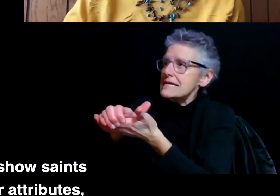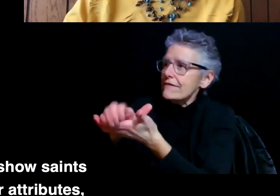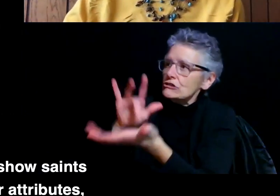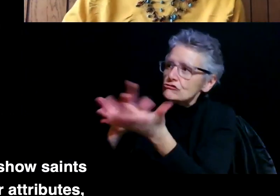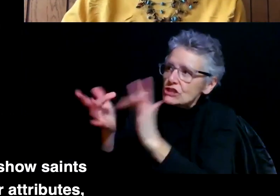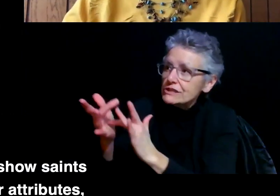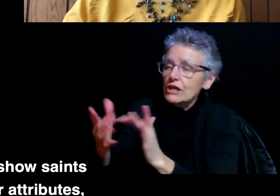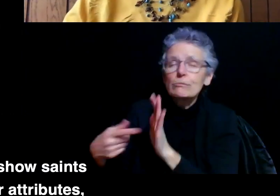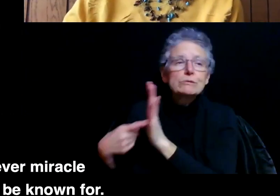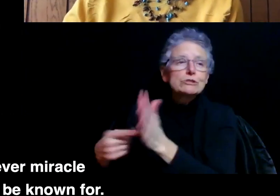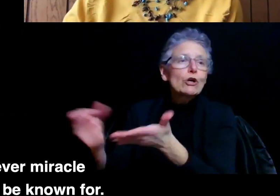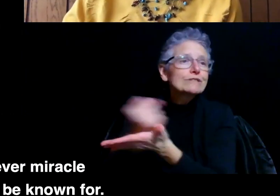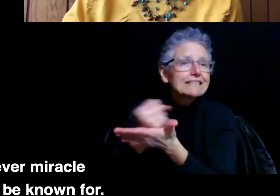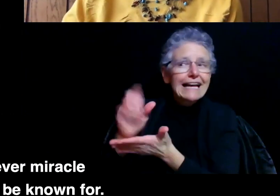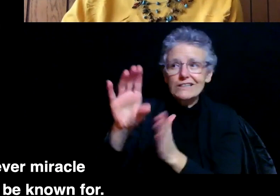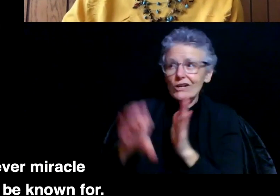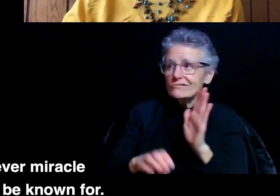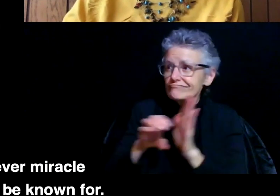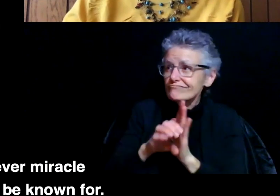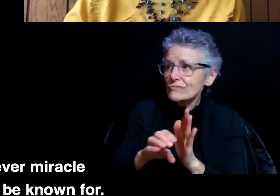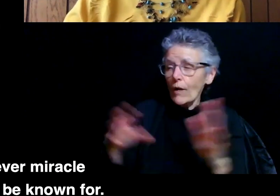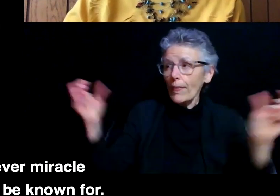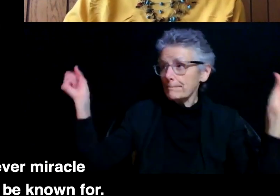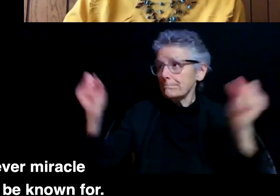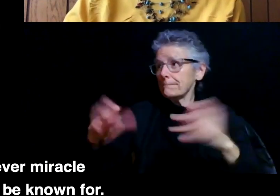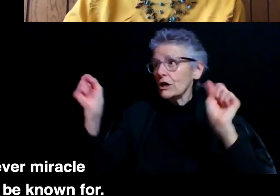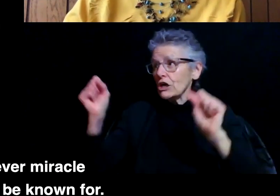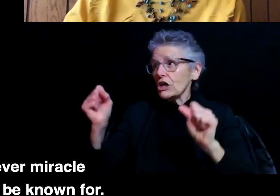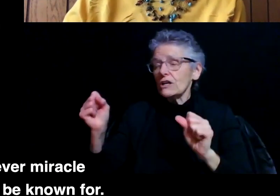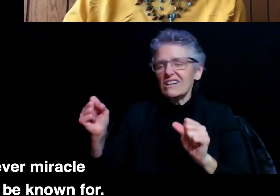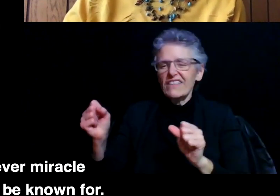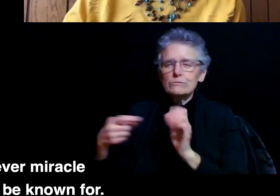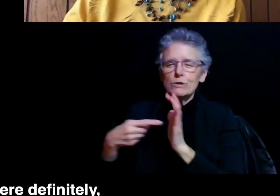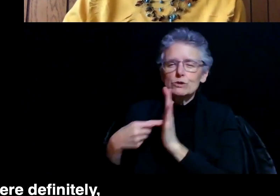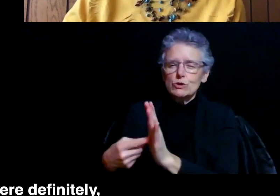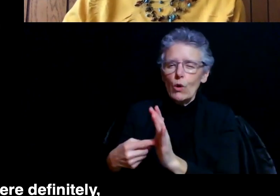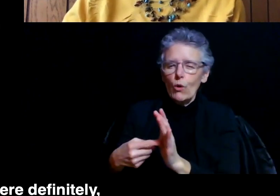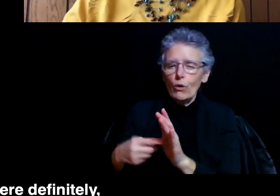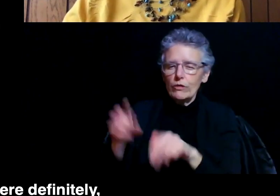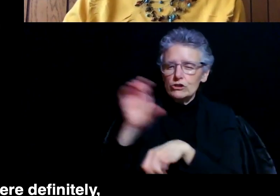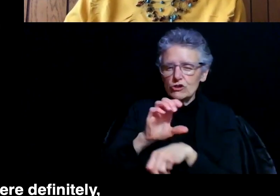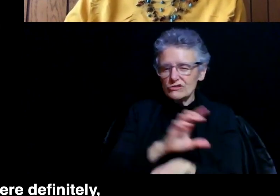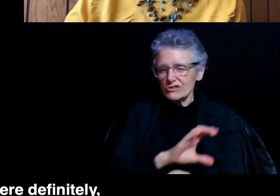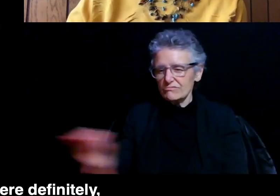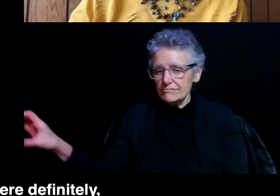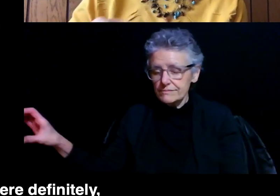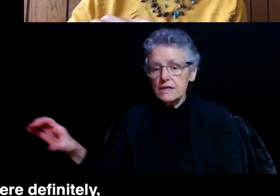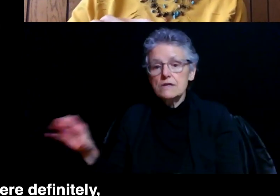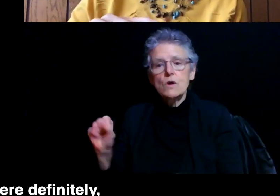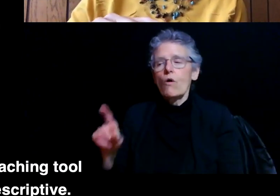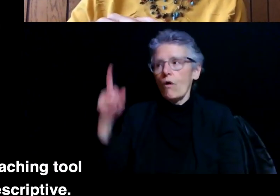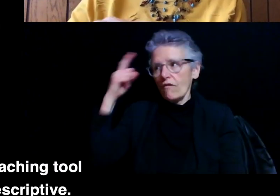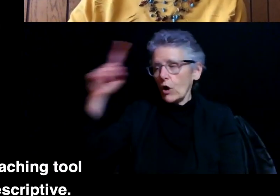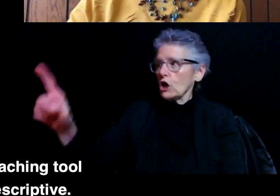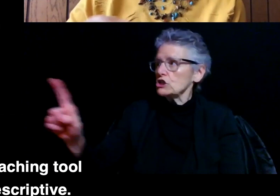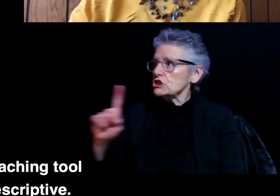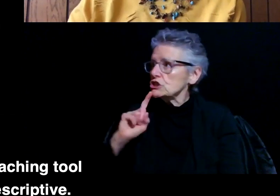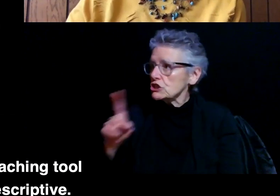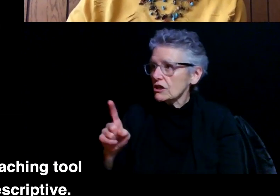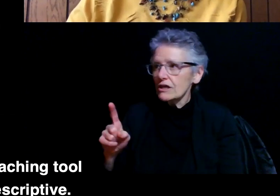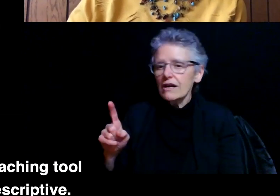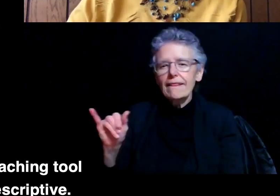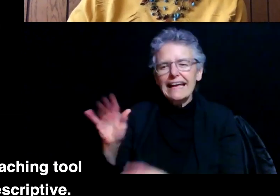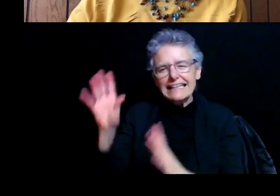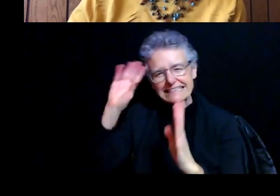their attributes or whatever miracle they might be known for. So they were definitely like a teaching tool